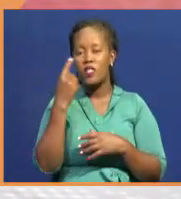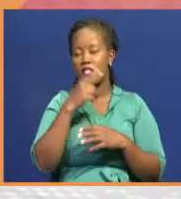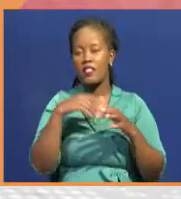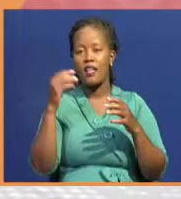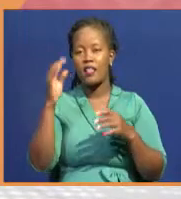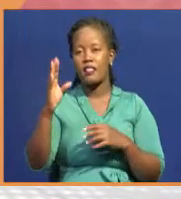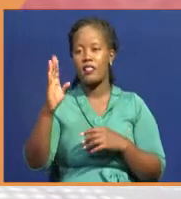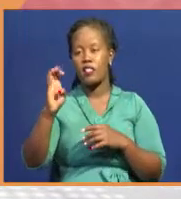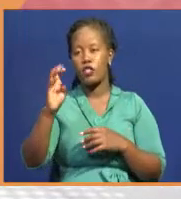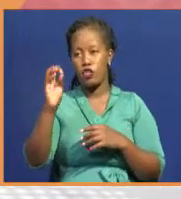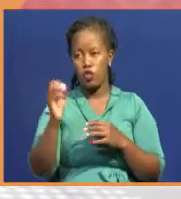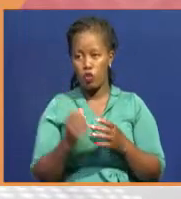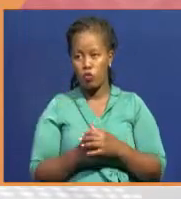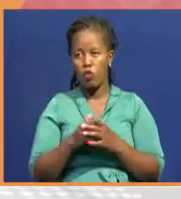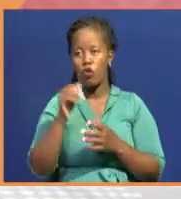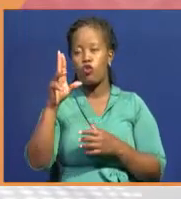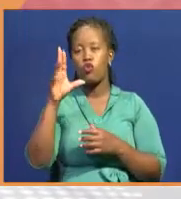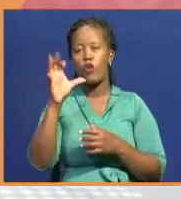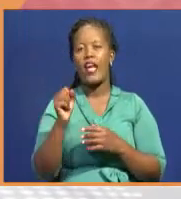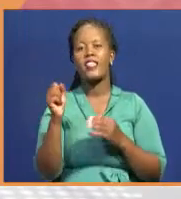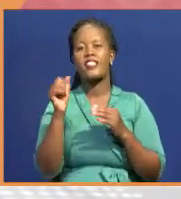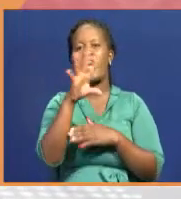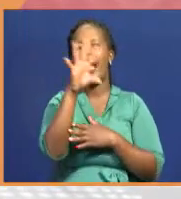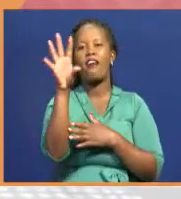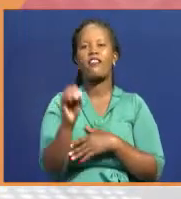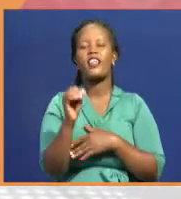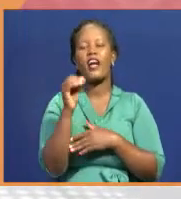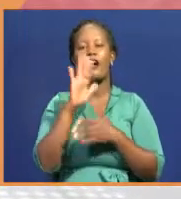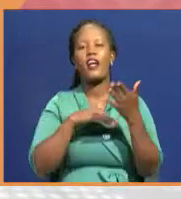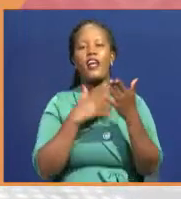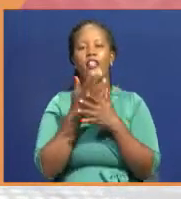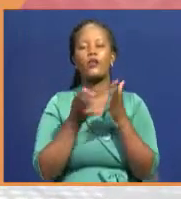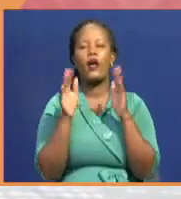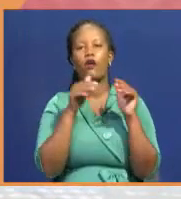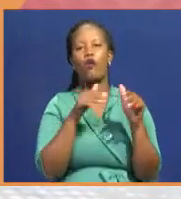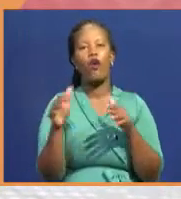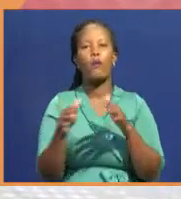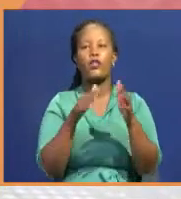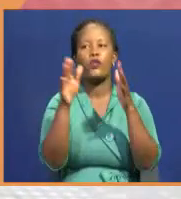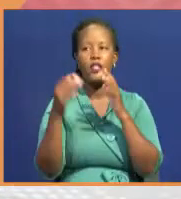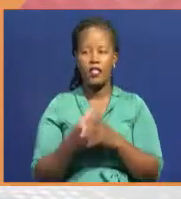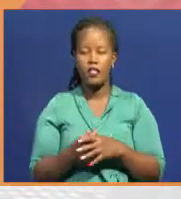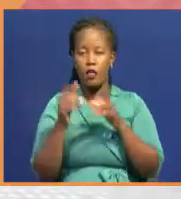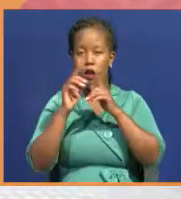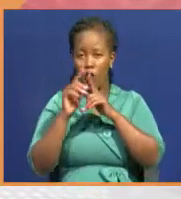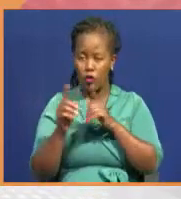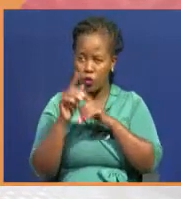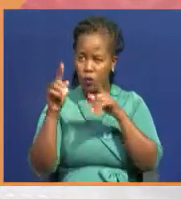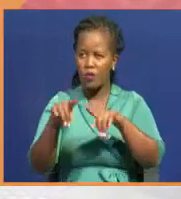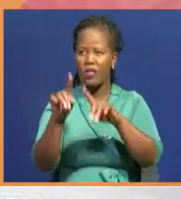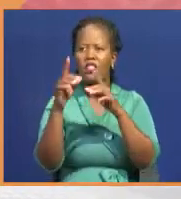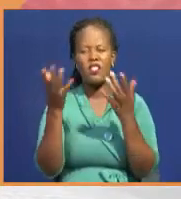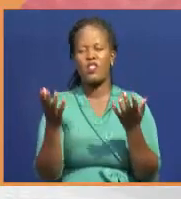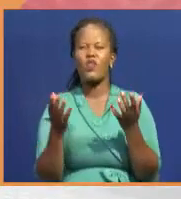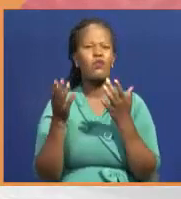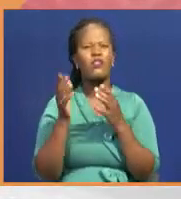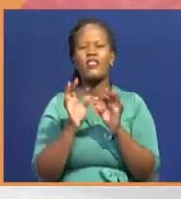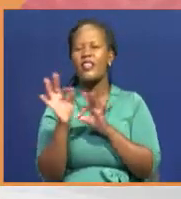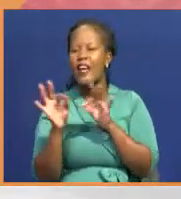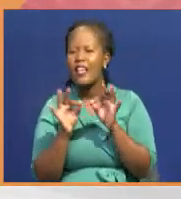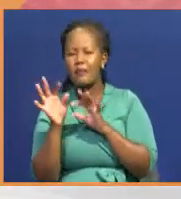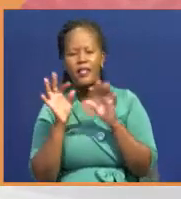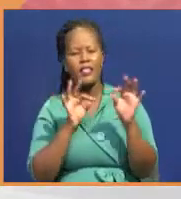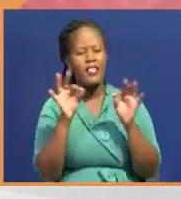CEO of US Africa Opportunity Network, that is US AFON, who is also going to break it to us